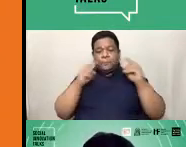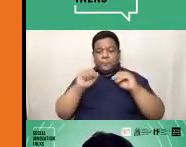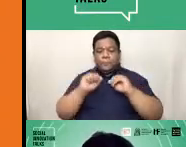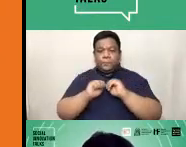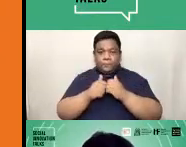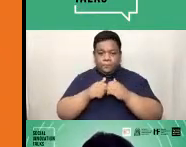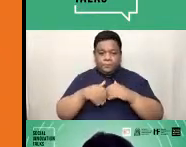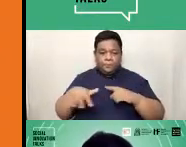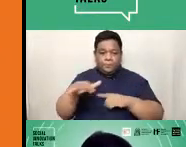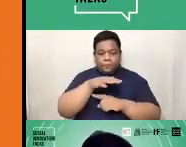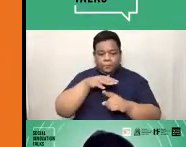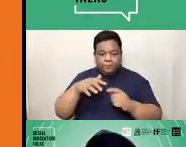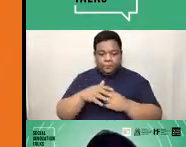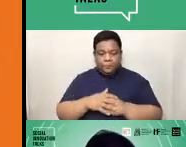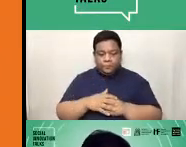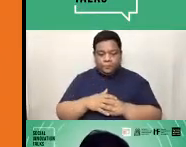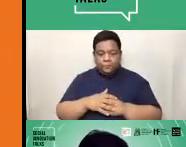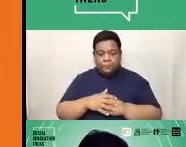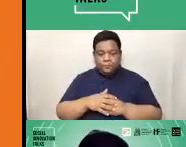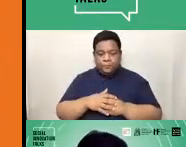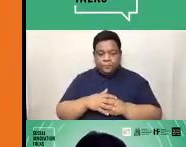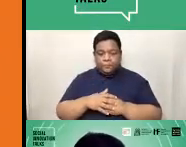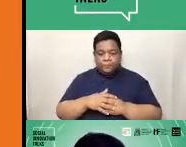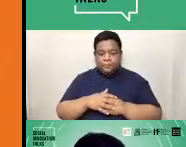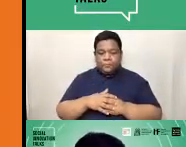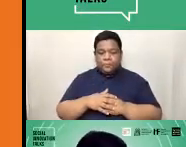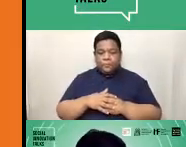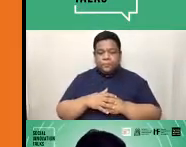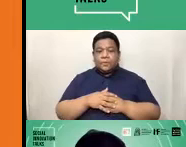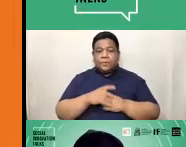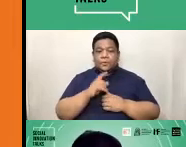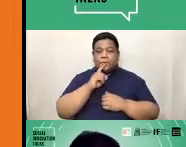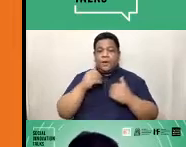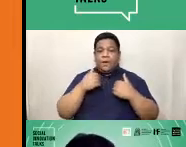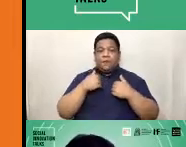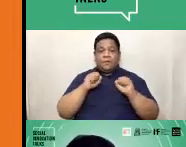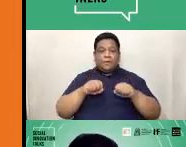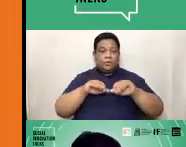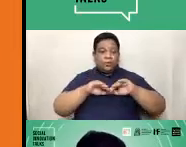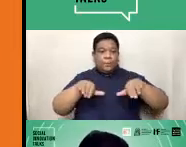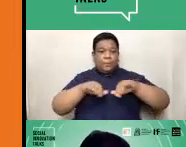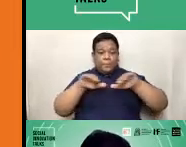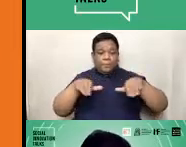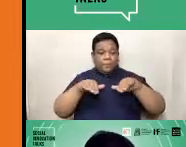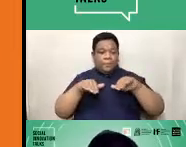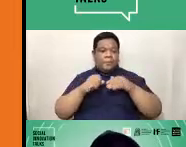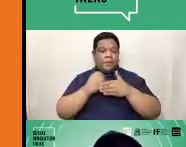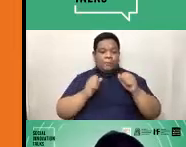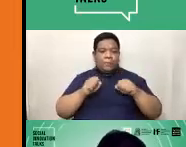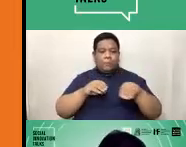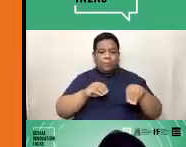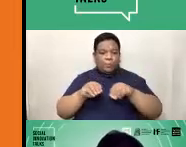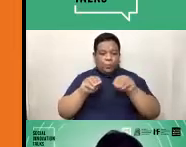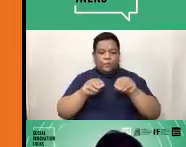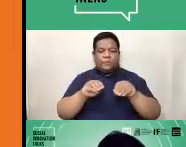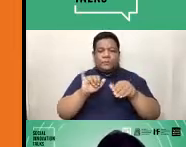environment. They even have robots that swim. So for example, here, these are simple actuators that move, or those which